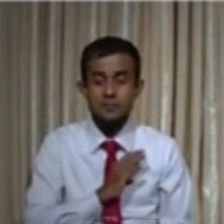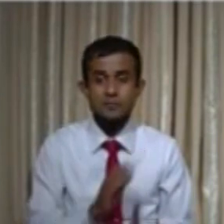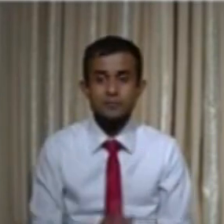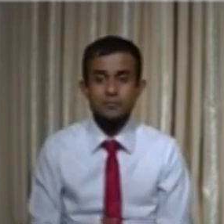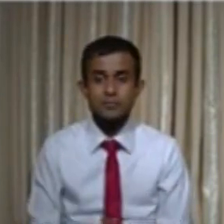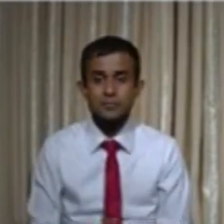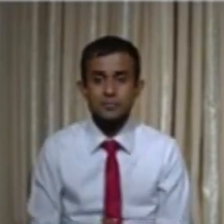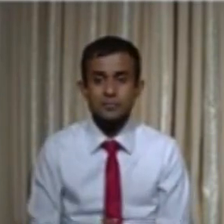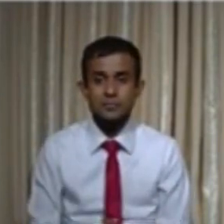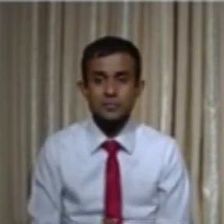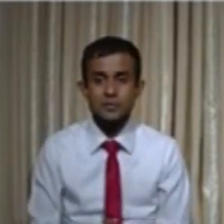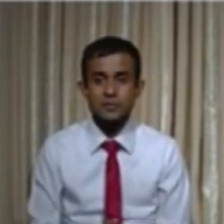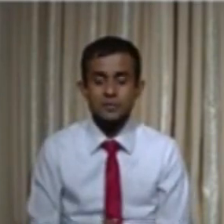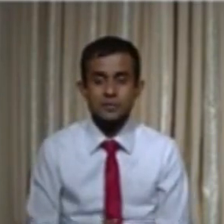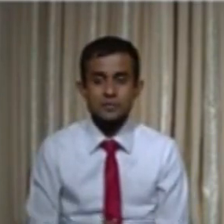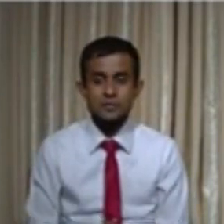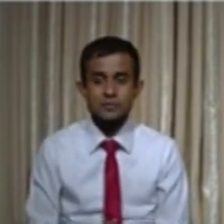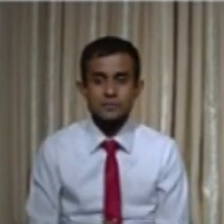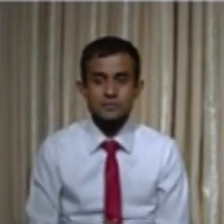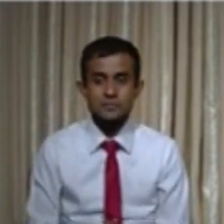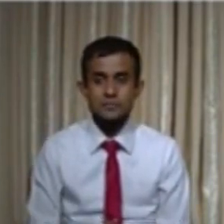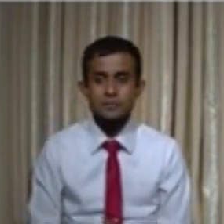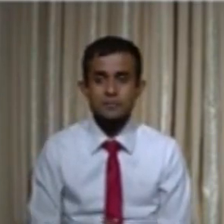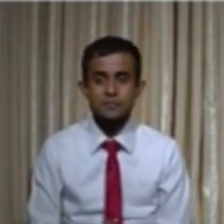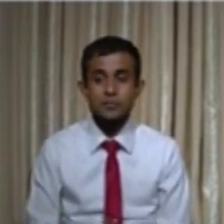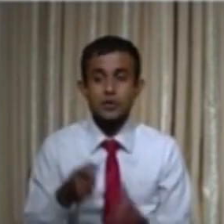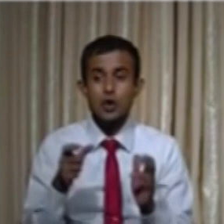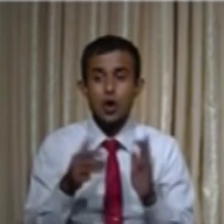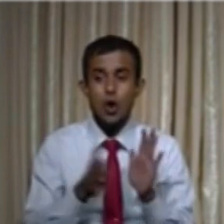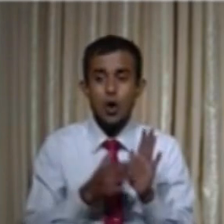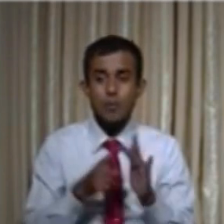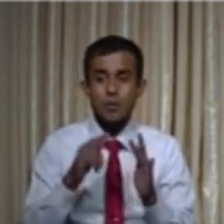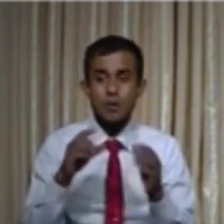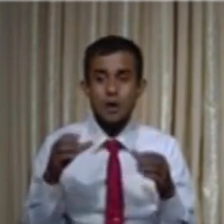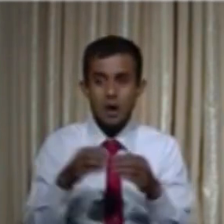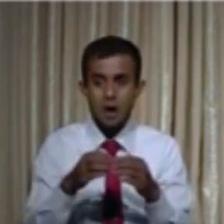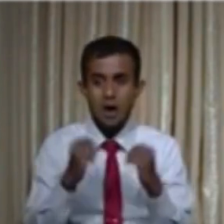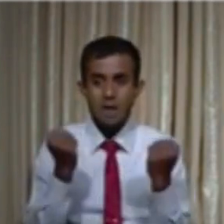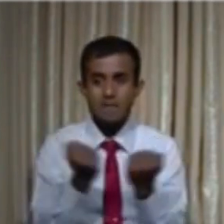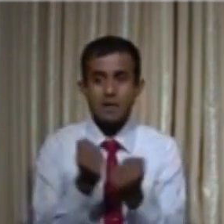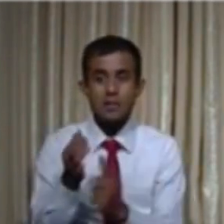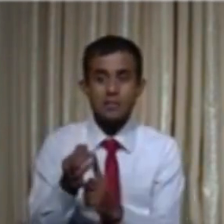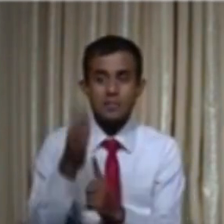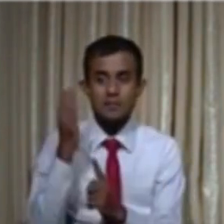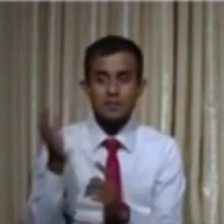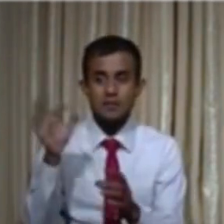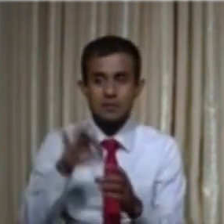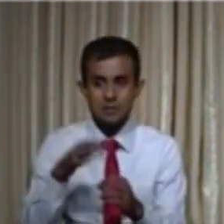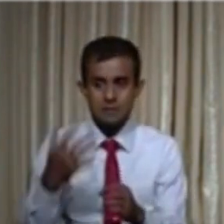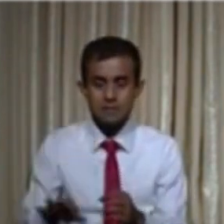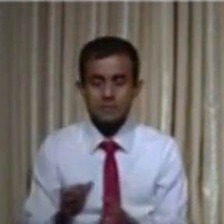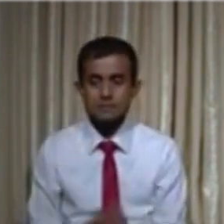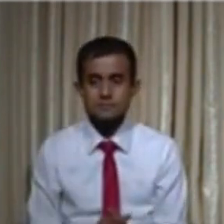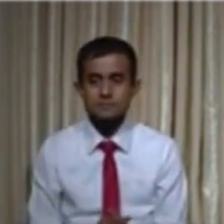reconciliation or some part of it. I mean, how more ridiculous can you get? You have a military which is a very divisive force headed